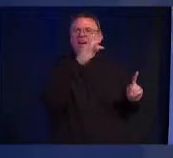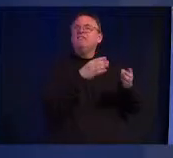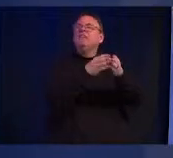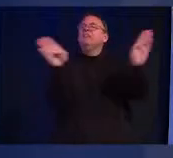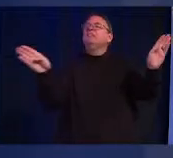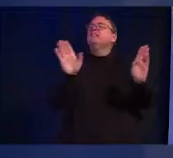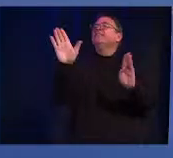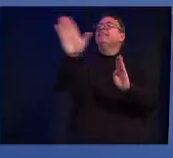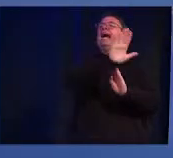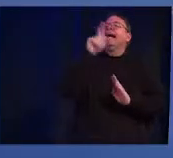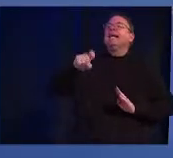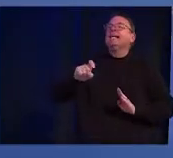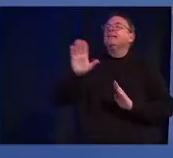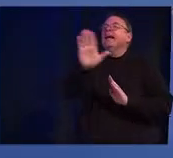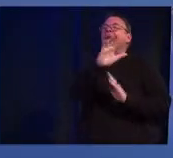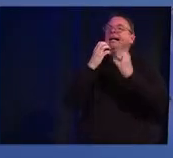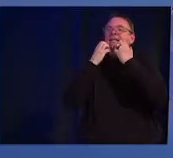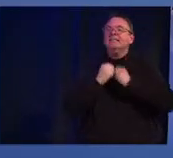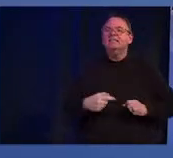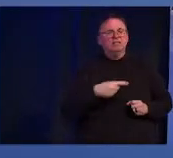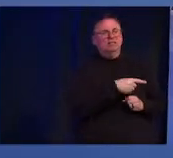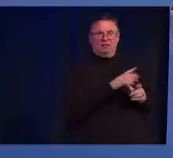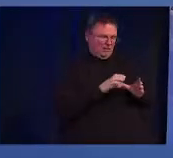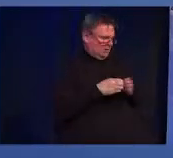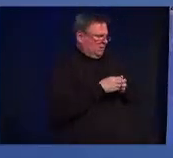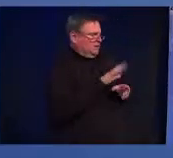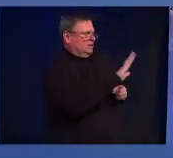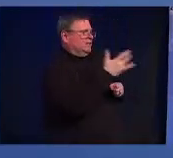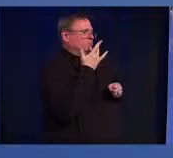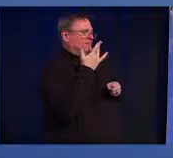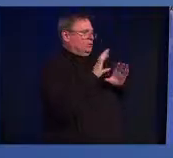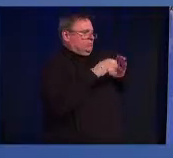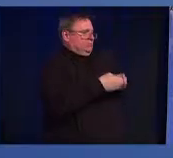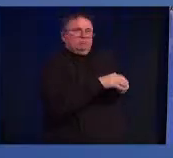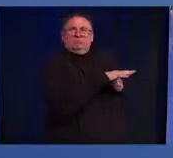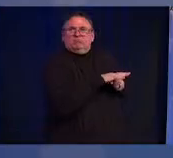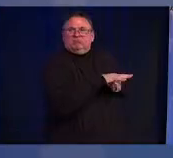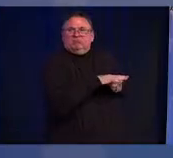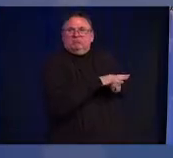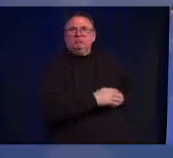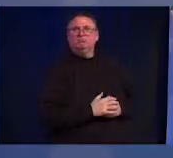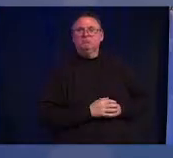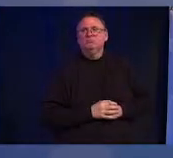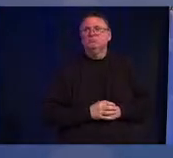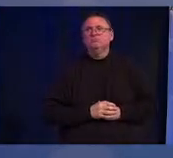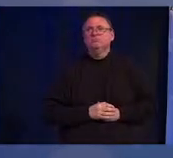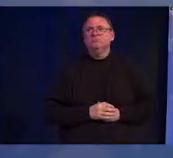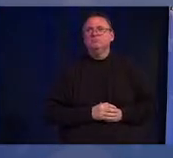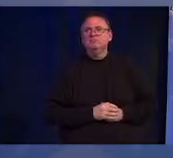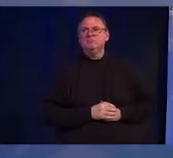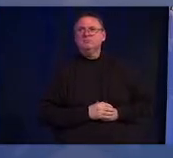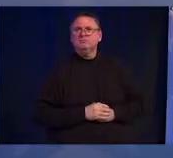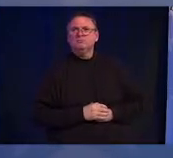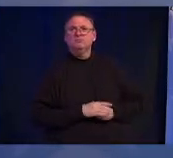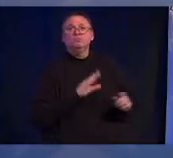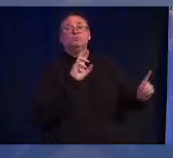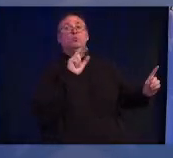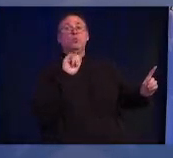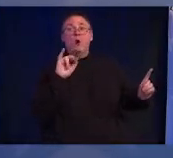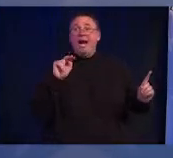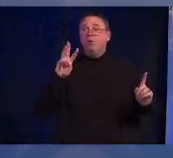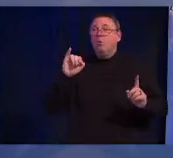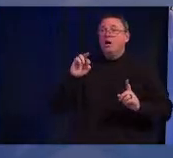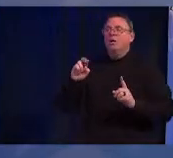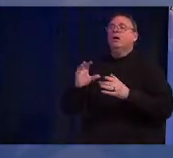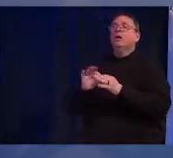Indiana. Mr. Rainwater, 30 seconds for rebuttal, please. Friends, I just want to point out something very